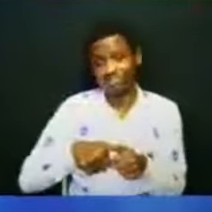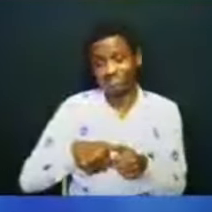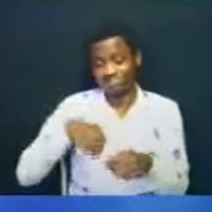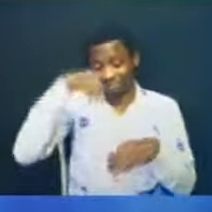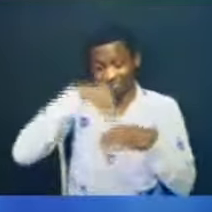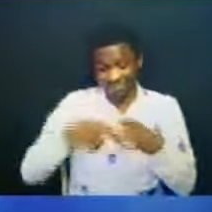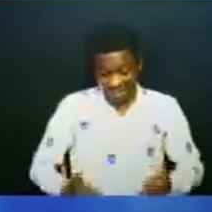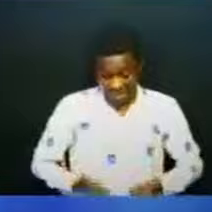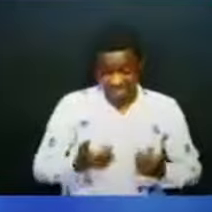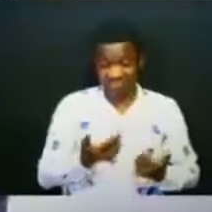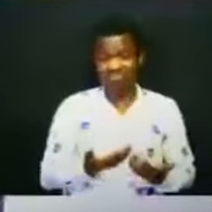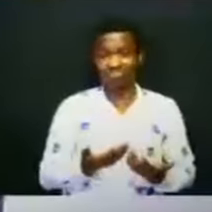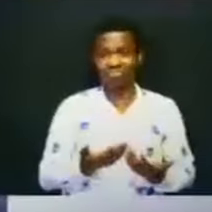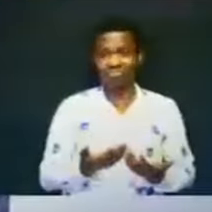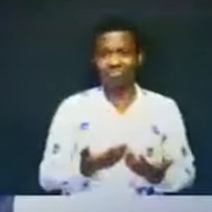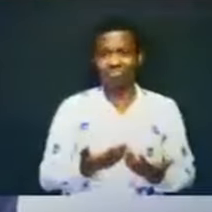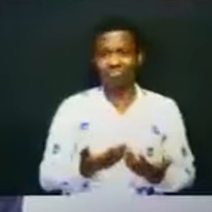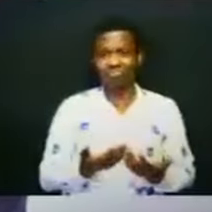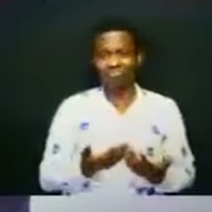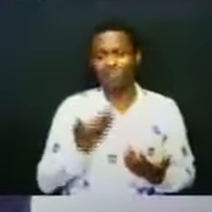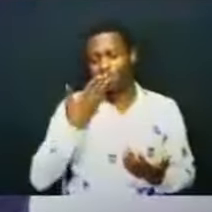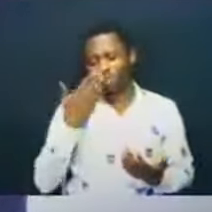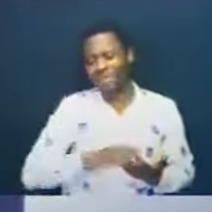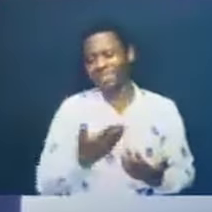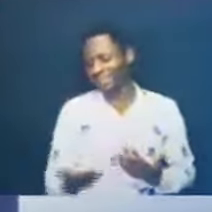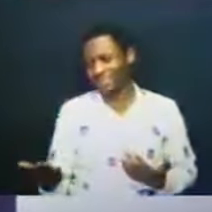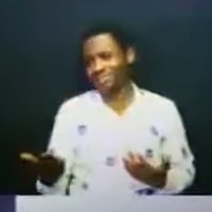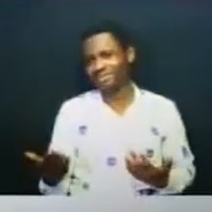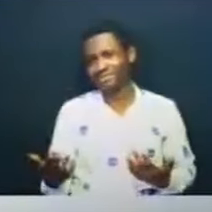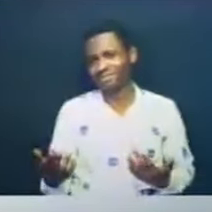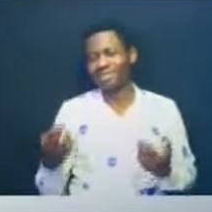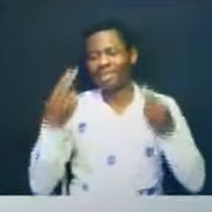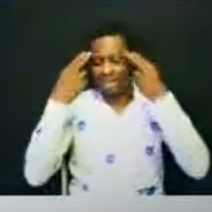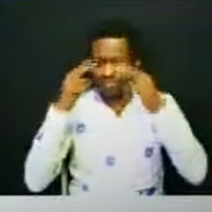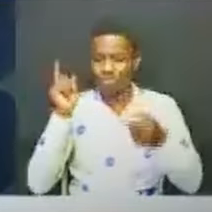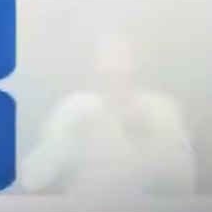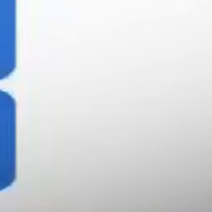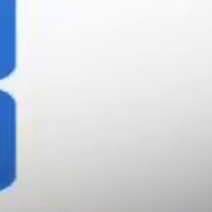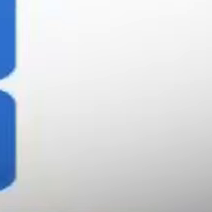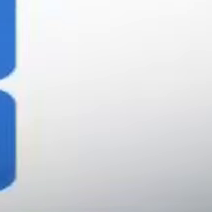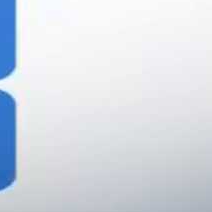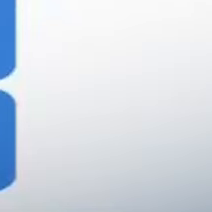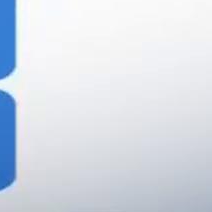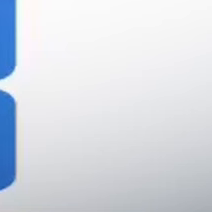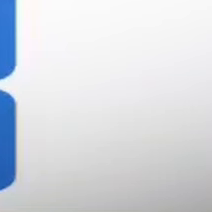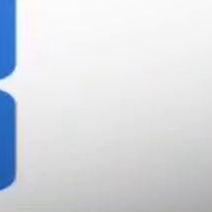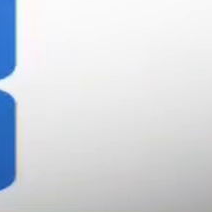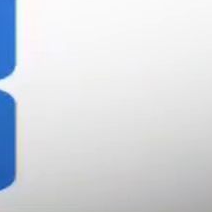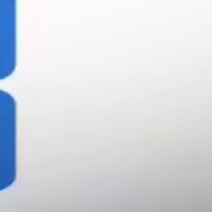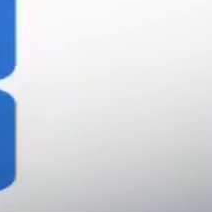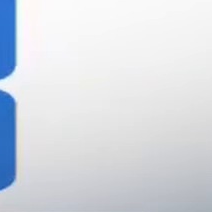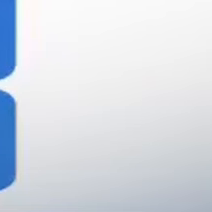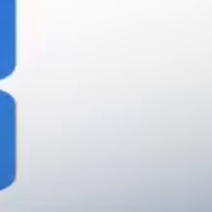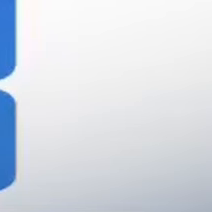this life, bad things happen to good people. Not